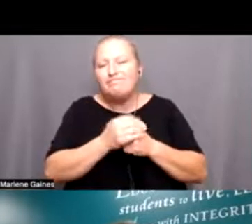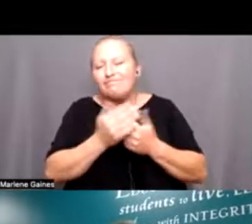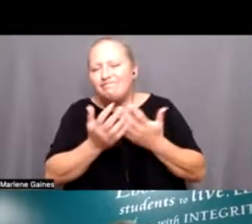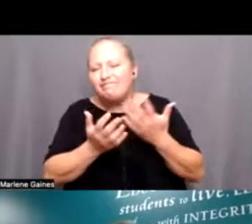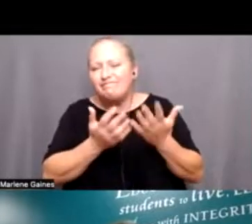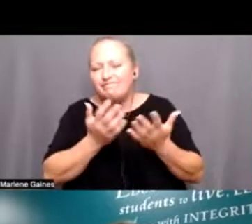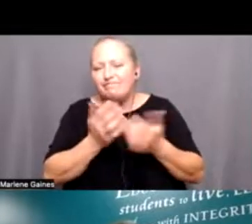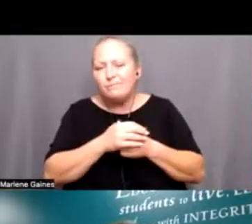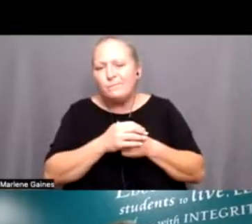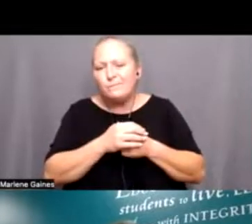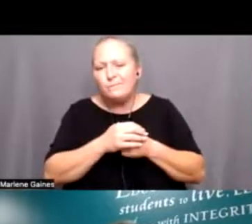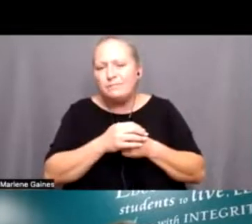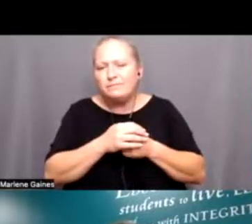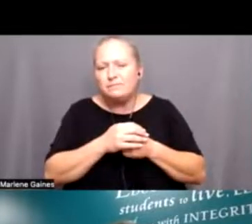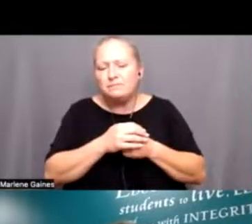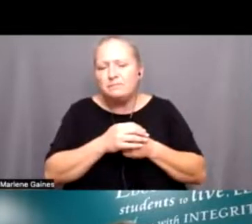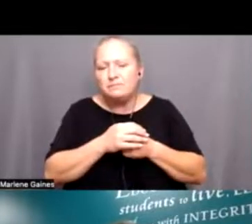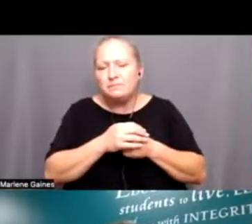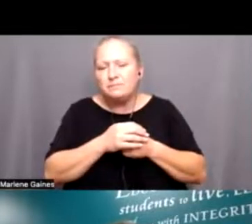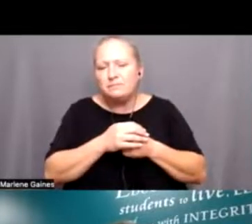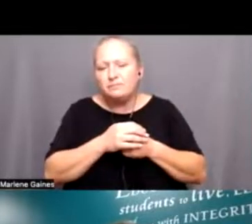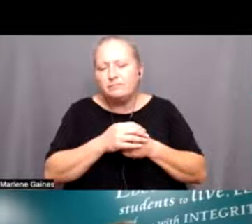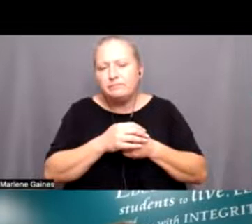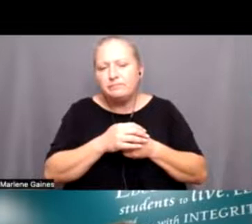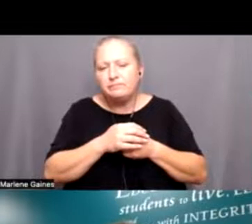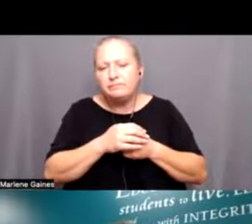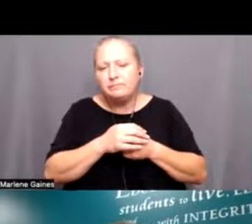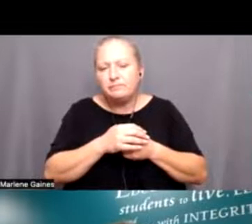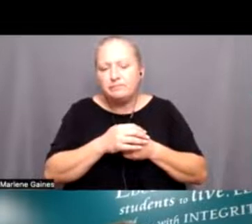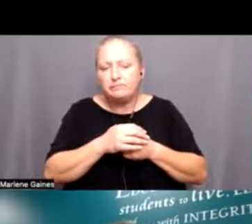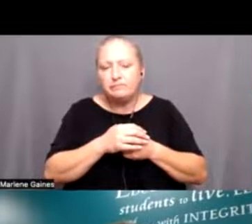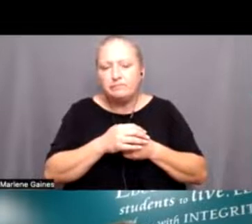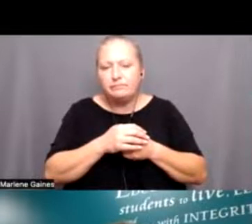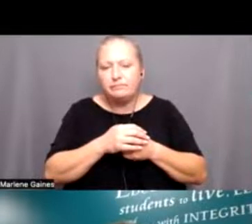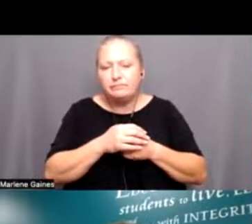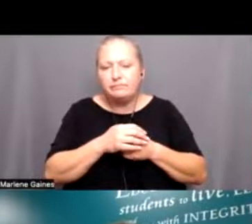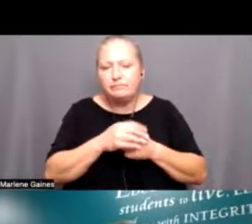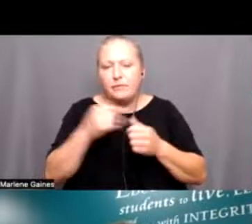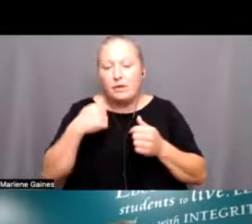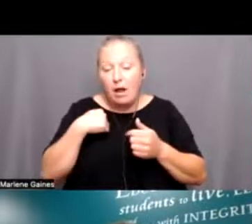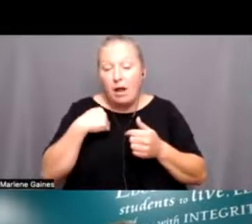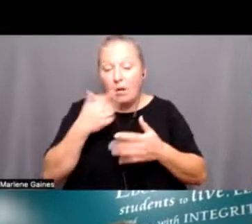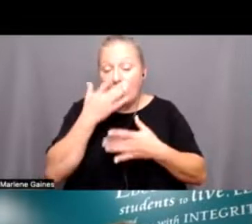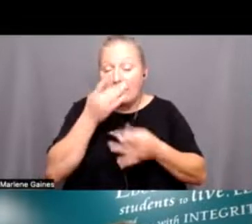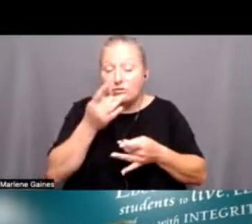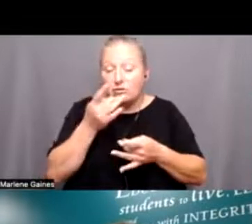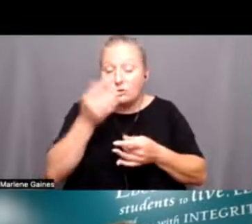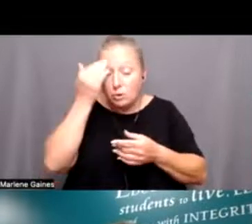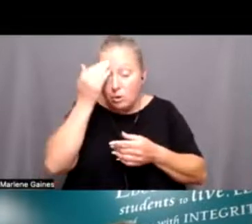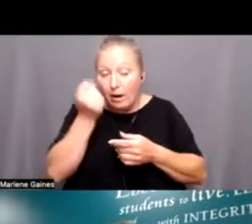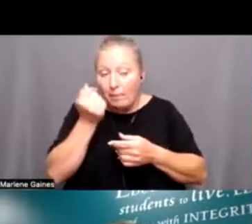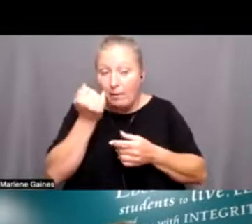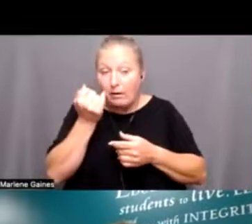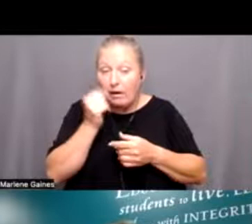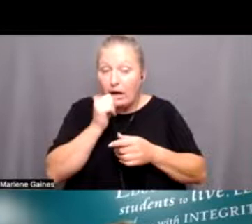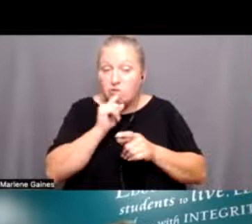maybe when I don't know if when that will come back, but I would be interested to know a little bit. And I don't know if you're there